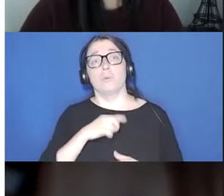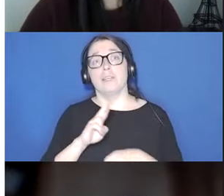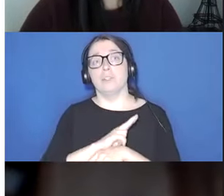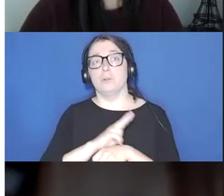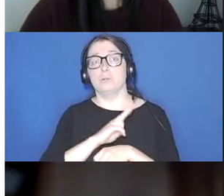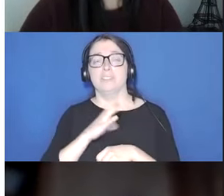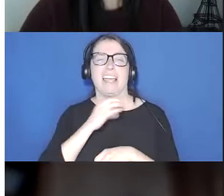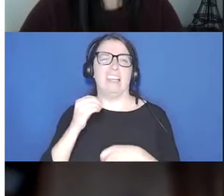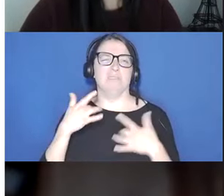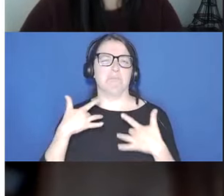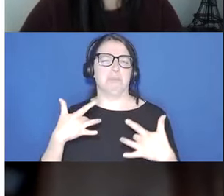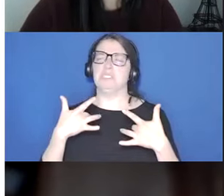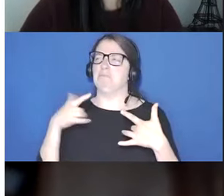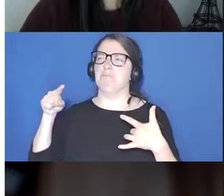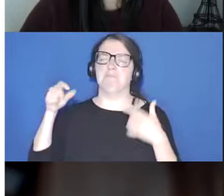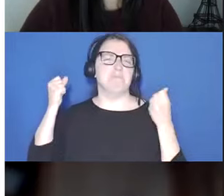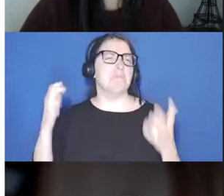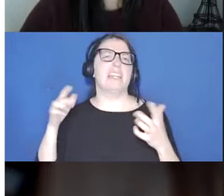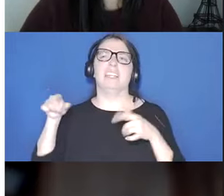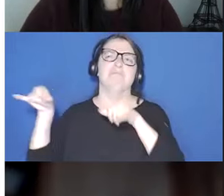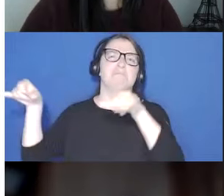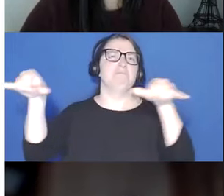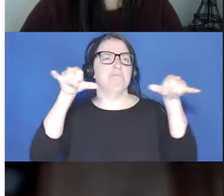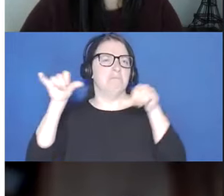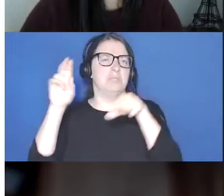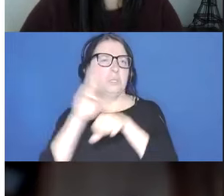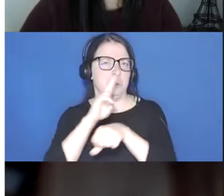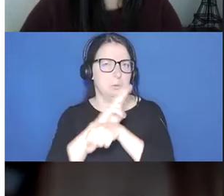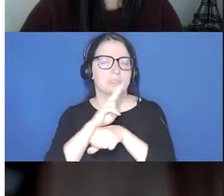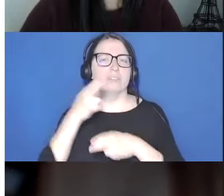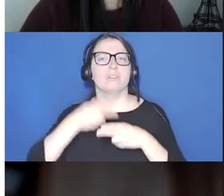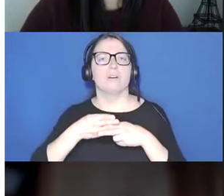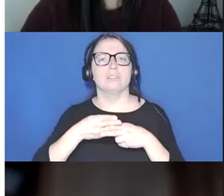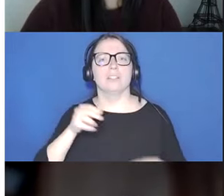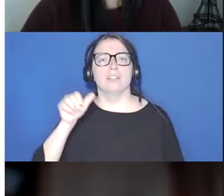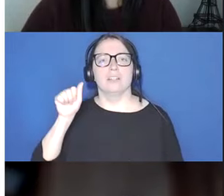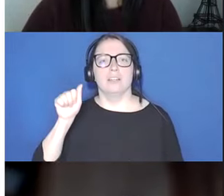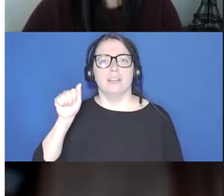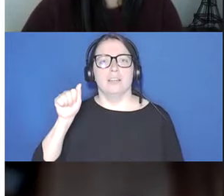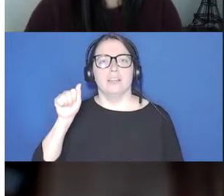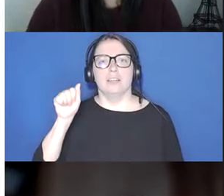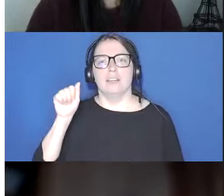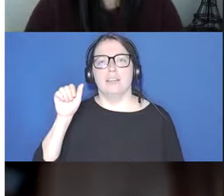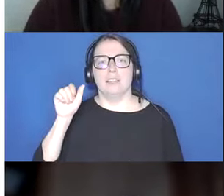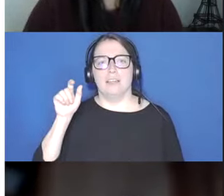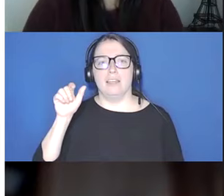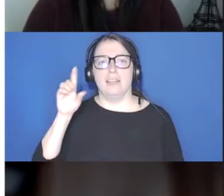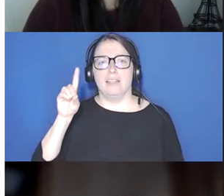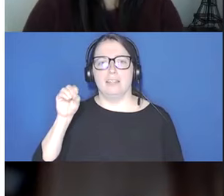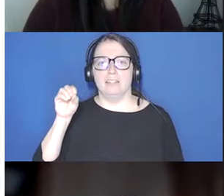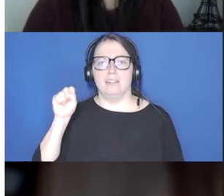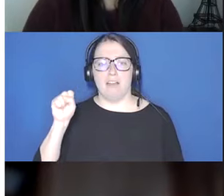gold standard for autism evaluation is called the ADOS, or the Autism Diagnostic Observation